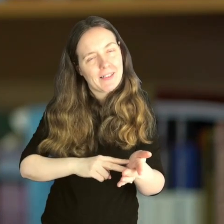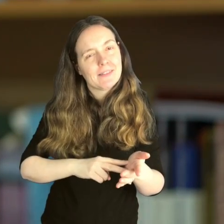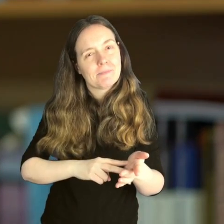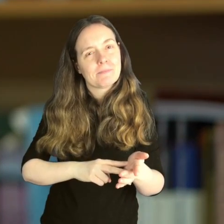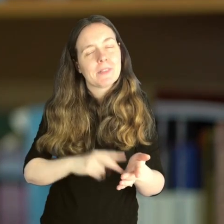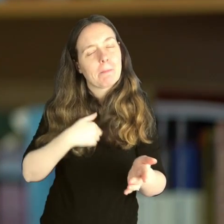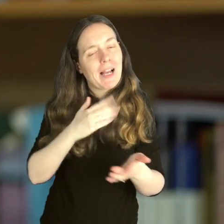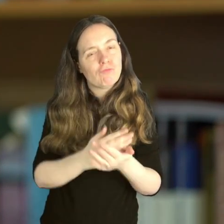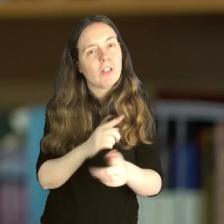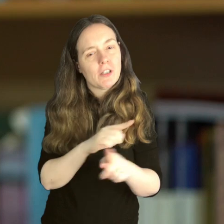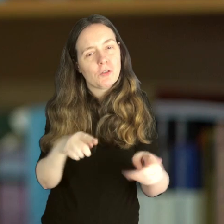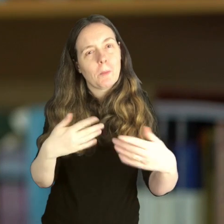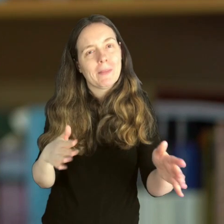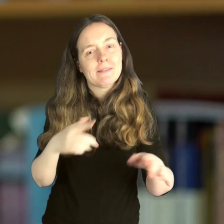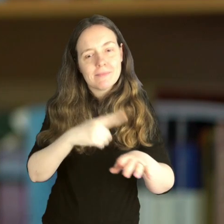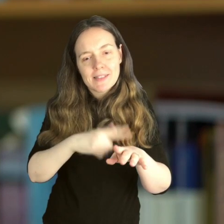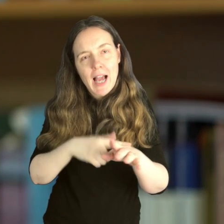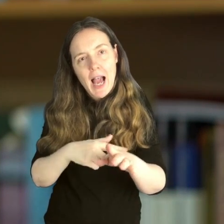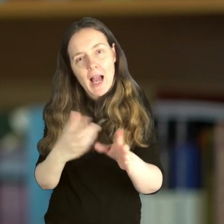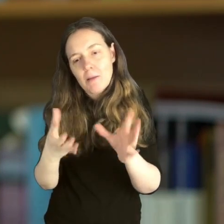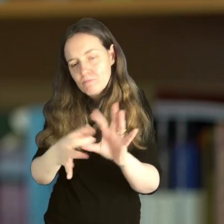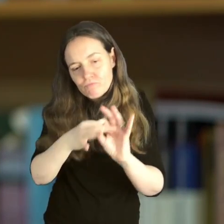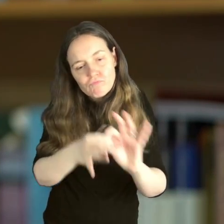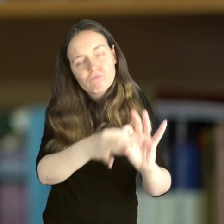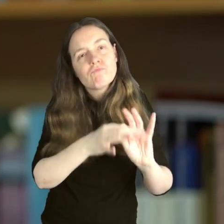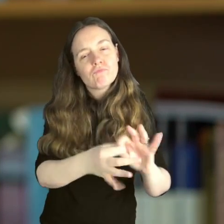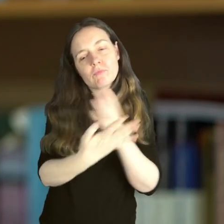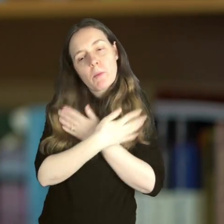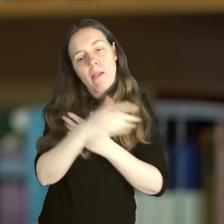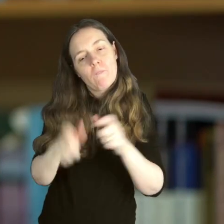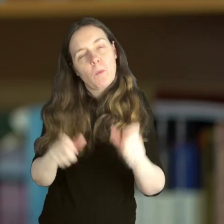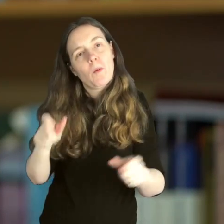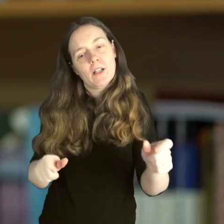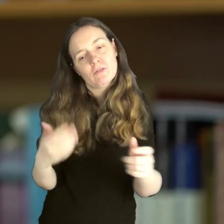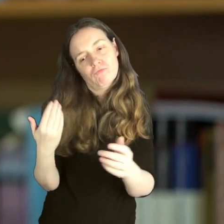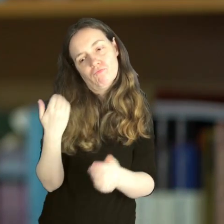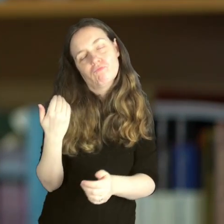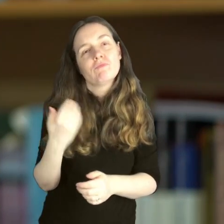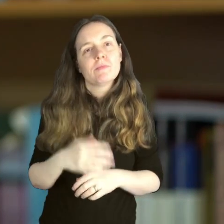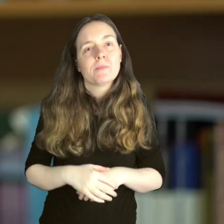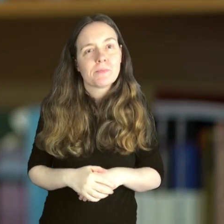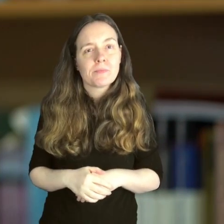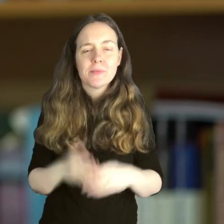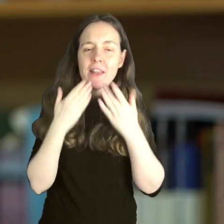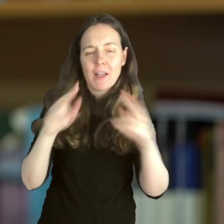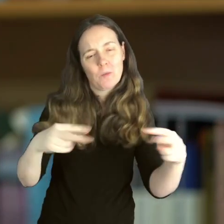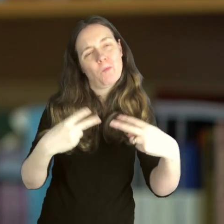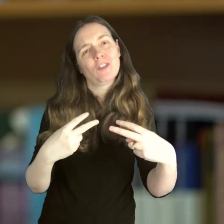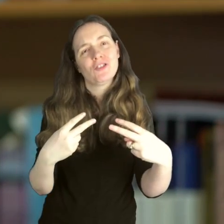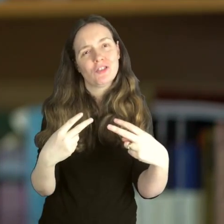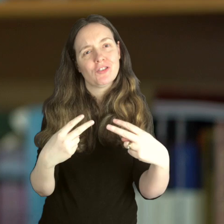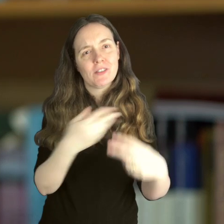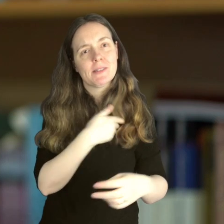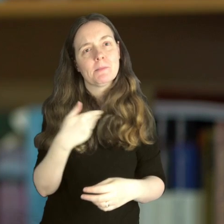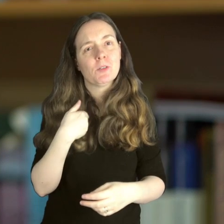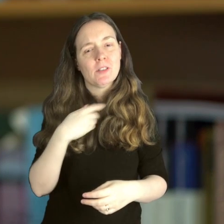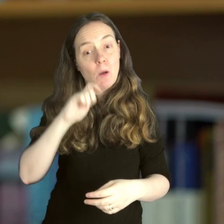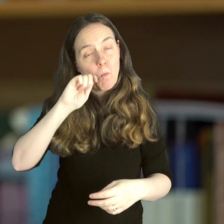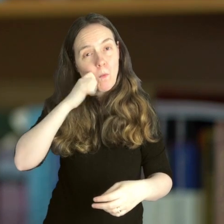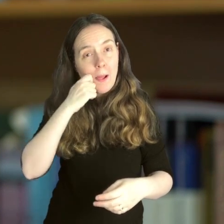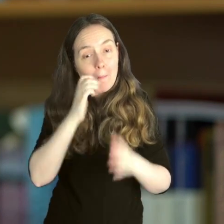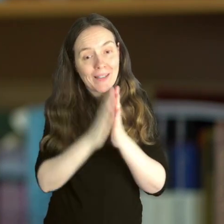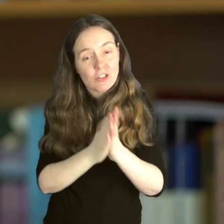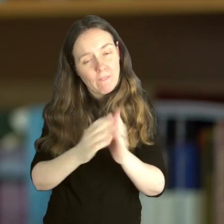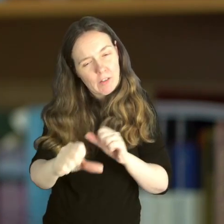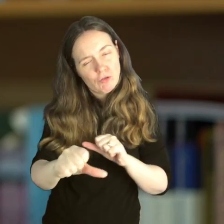some time with your nearest and dearest over the last few days. Thank you for joining us for our online service this morning. It's going to be a shorter than